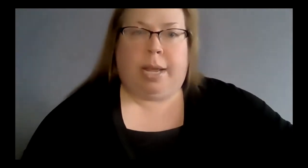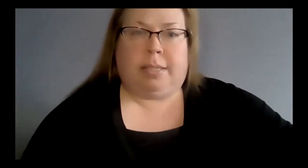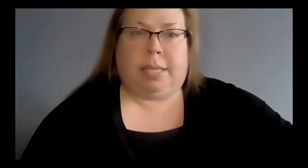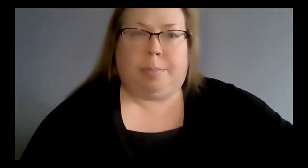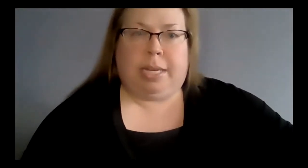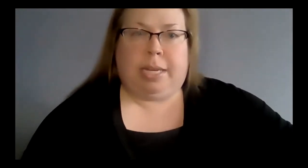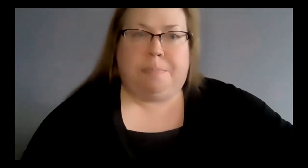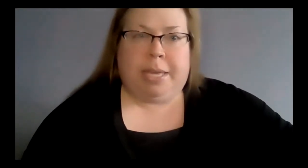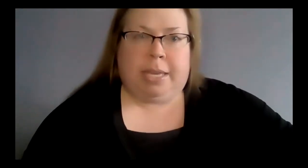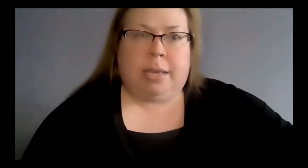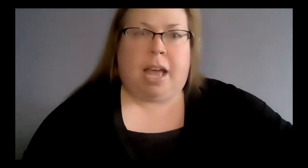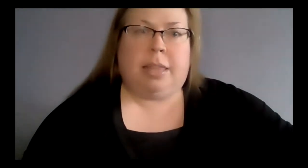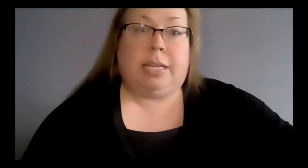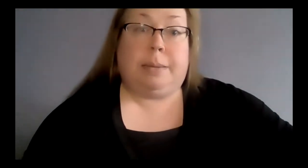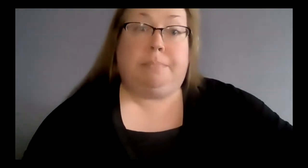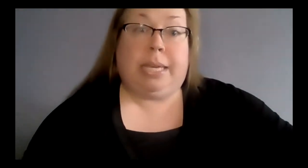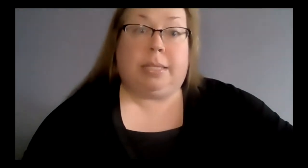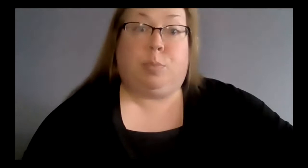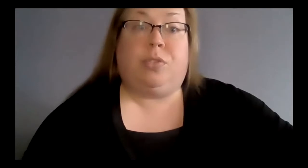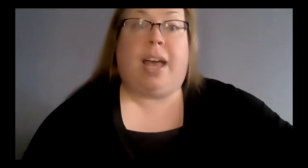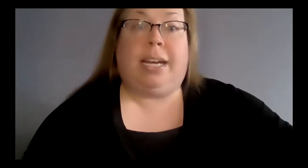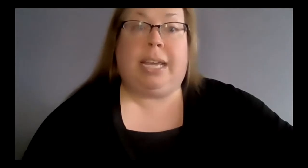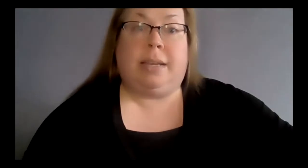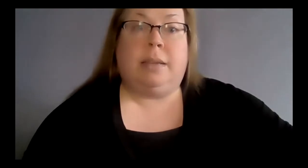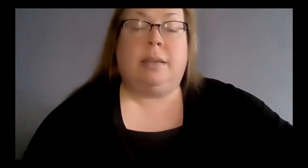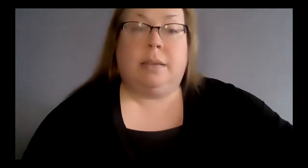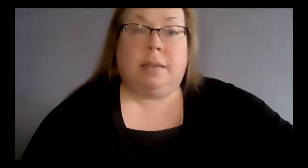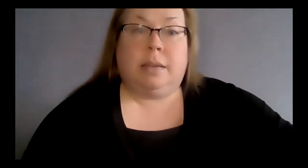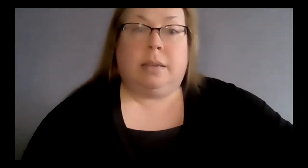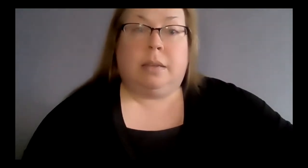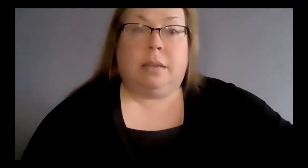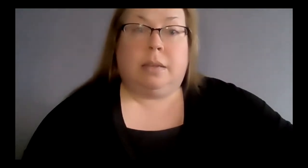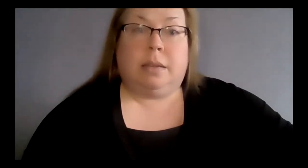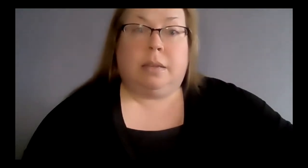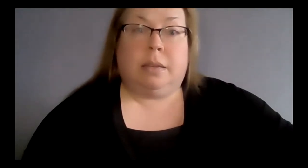what would accessibility be? I think it means providing,